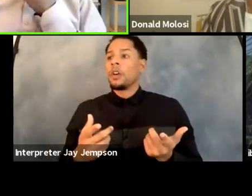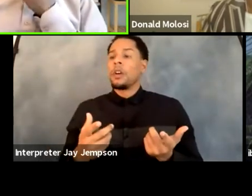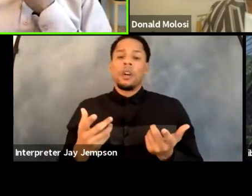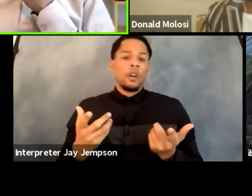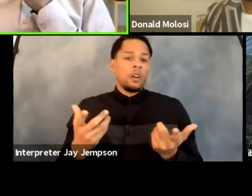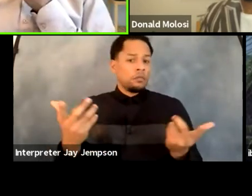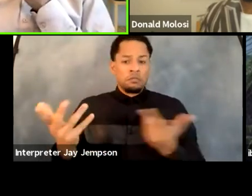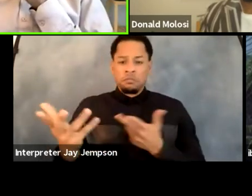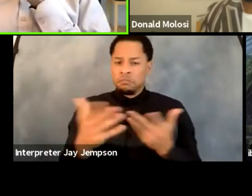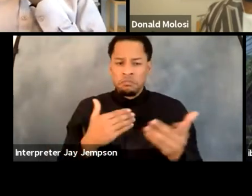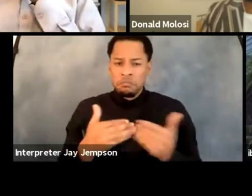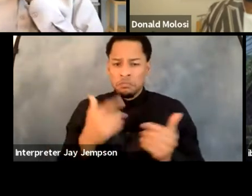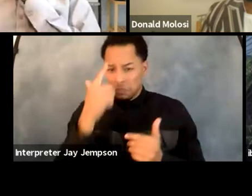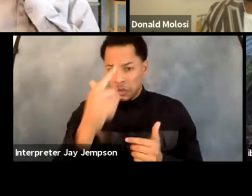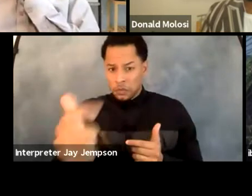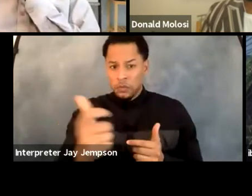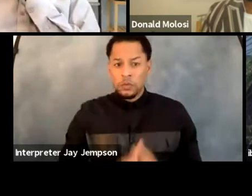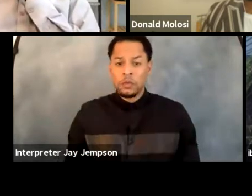take. Yeah.